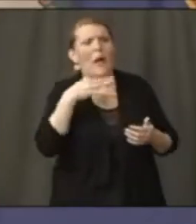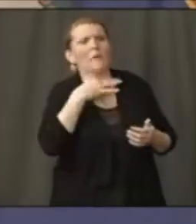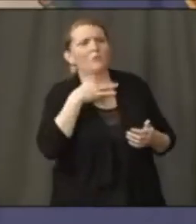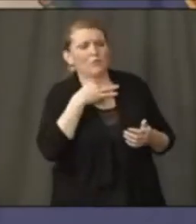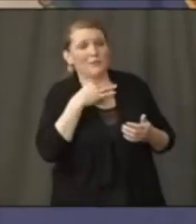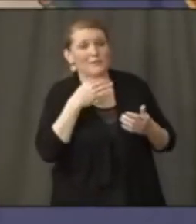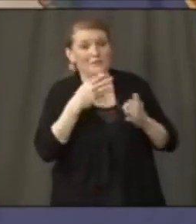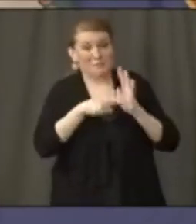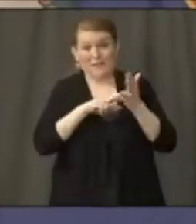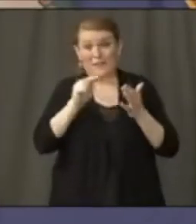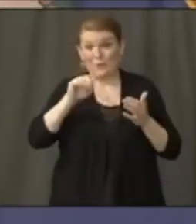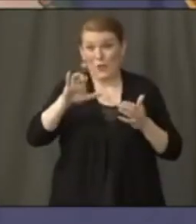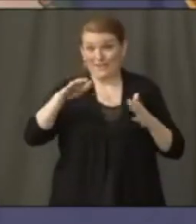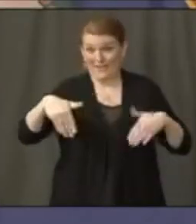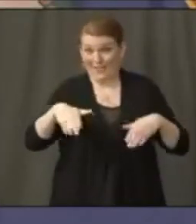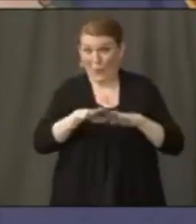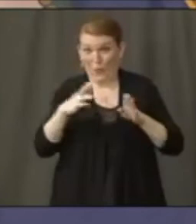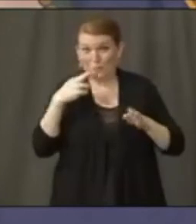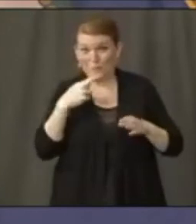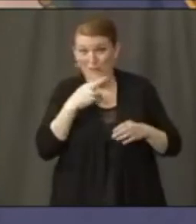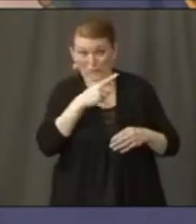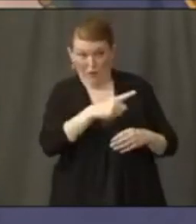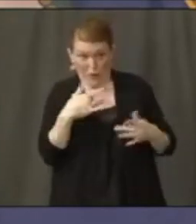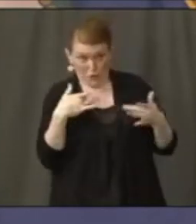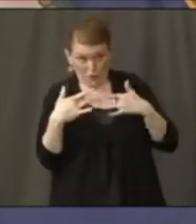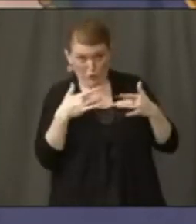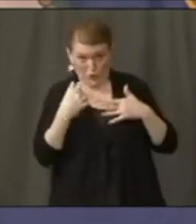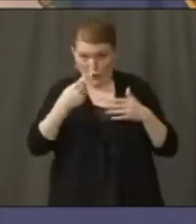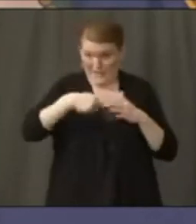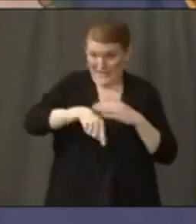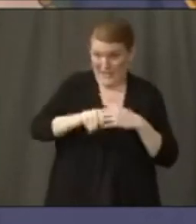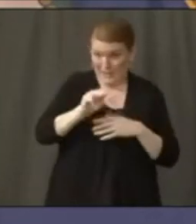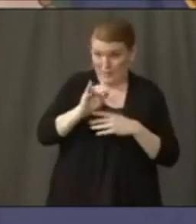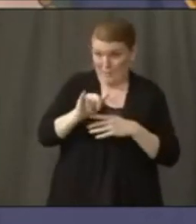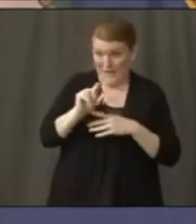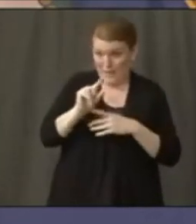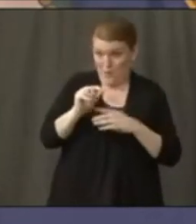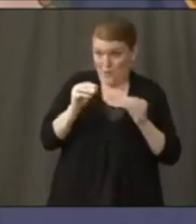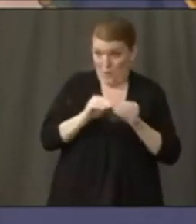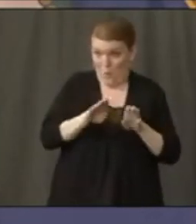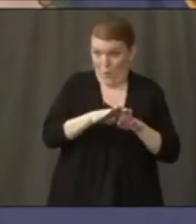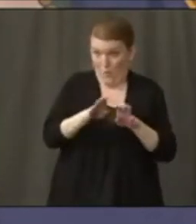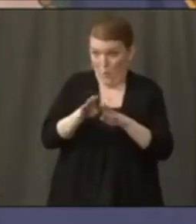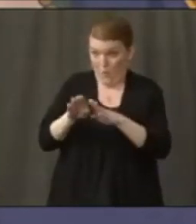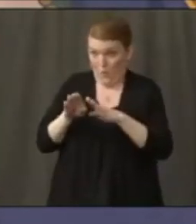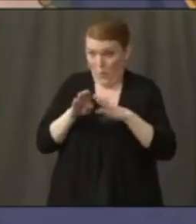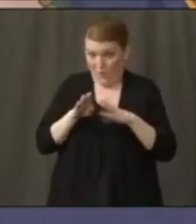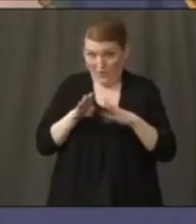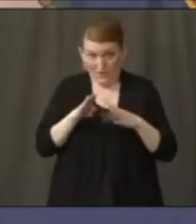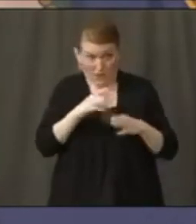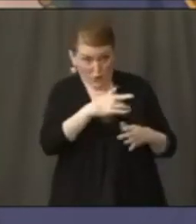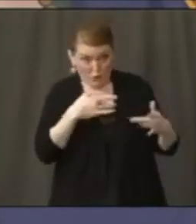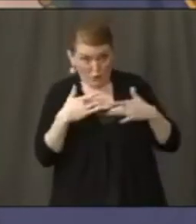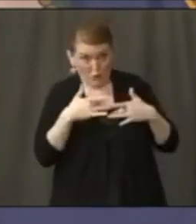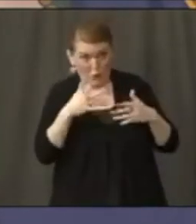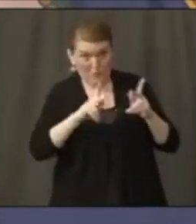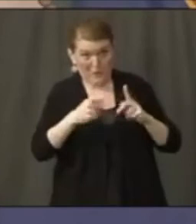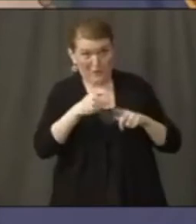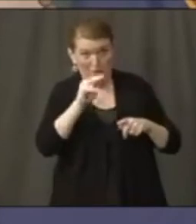question. As you know, we closed our restaurants and bars in conjunction with our neighboring states, in particular New